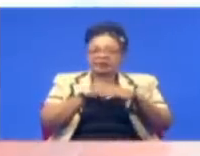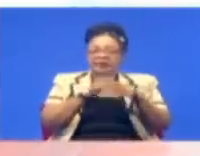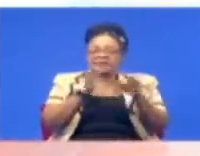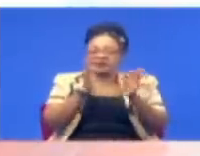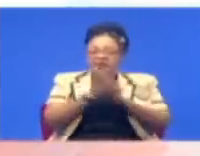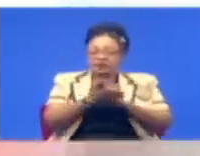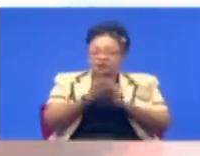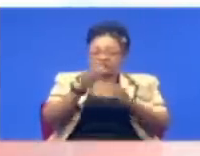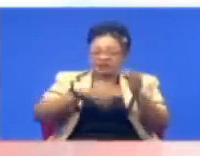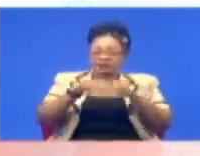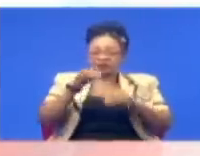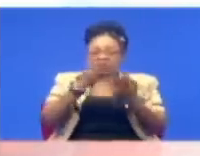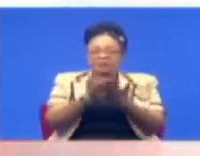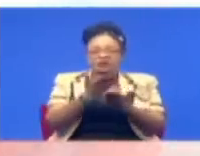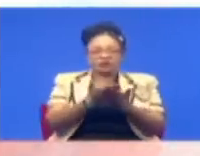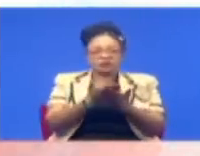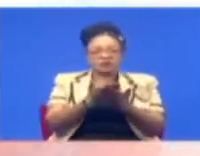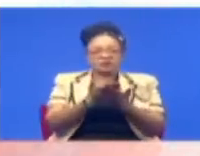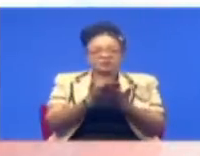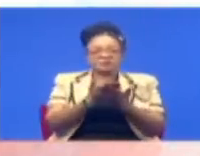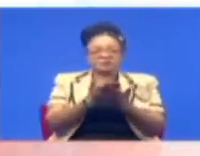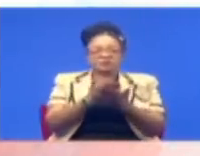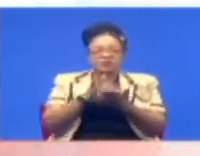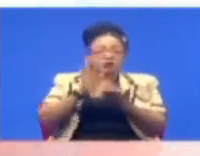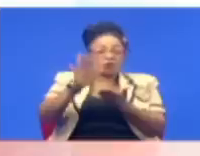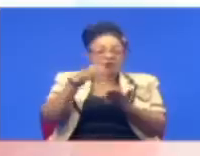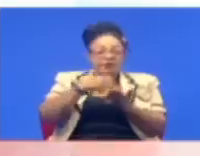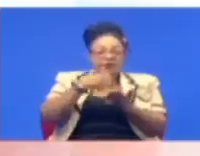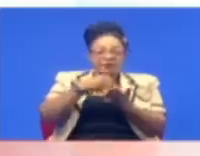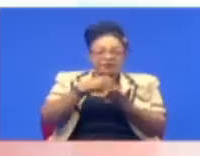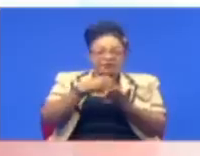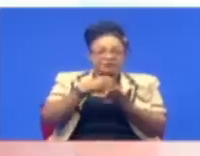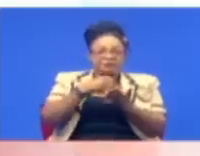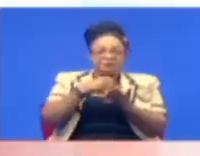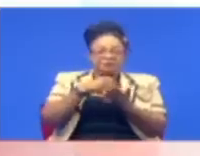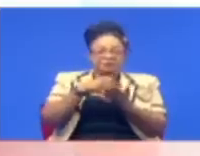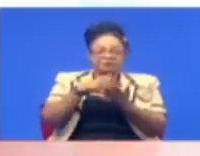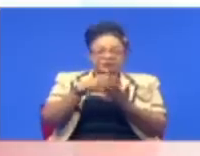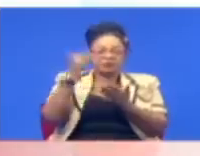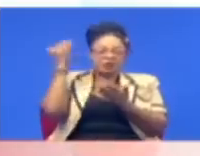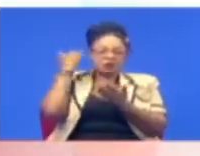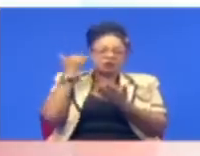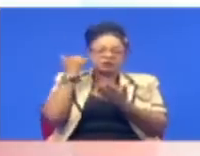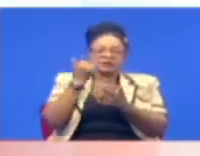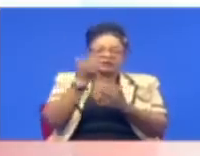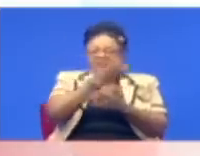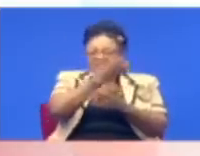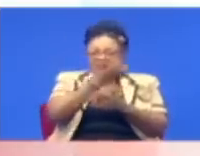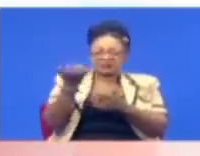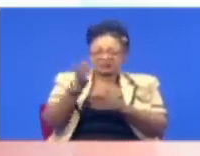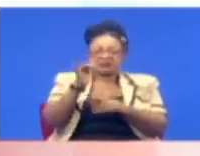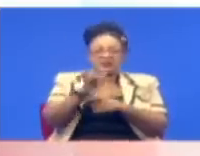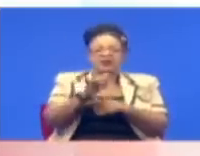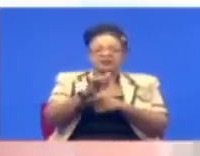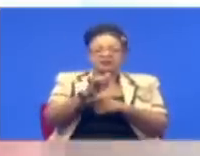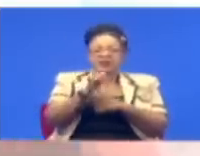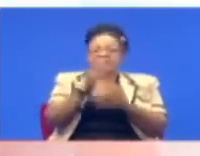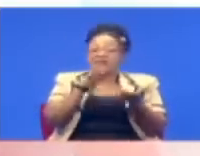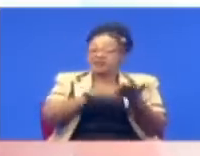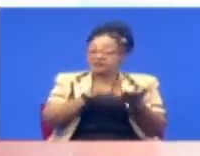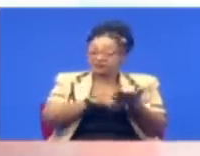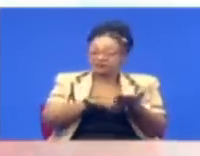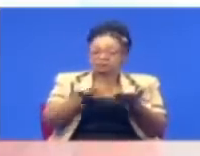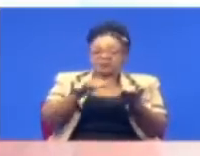election petitions. And you are involved in this case. The court rejected that voluminous affidavit by the